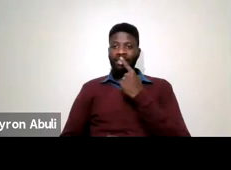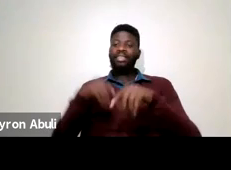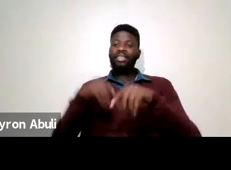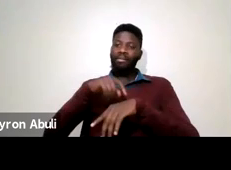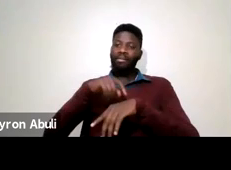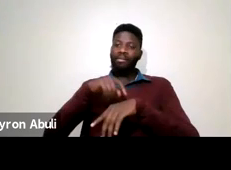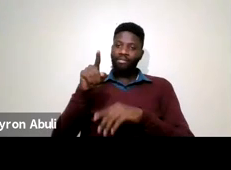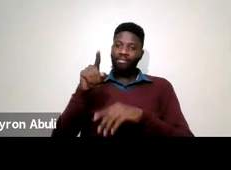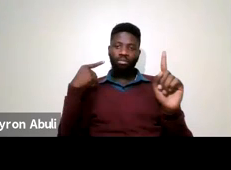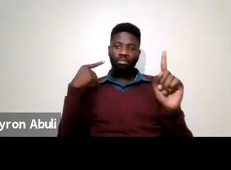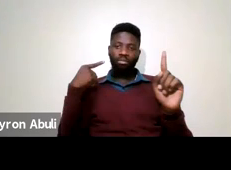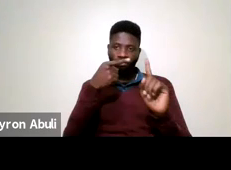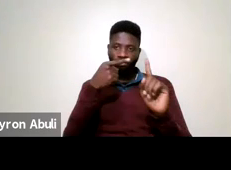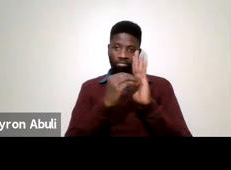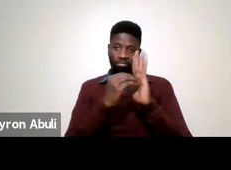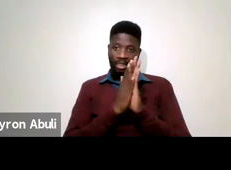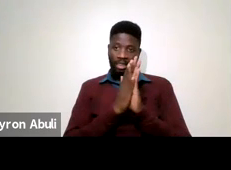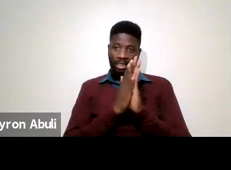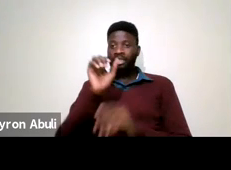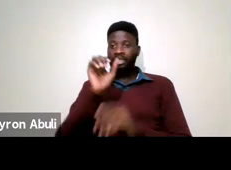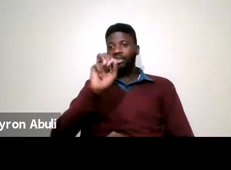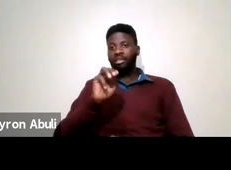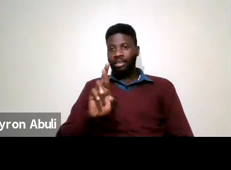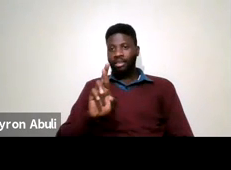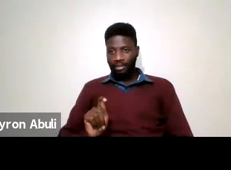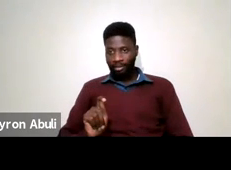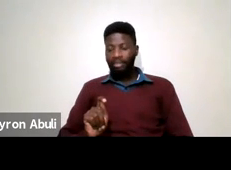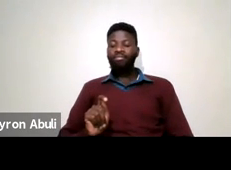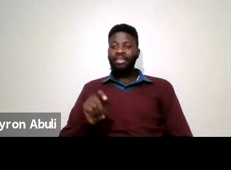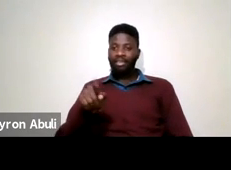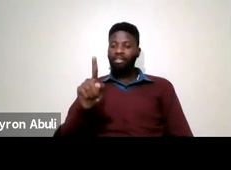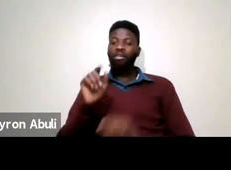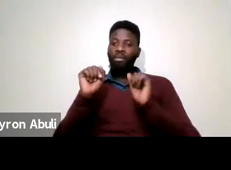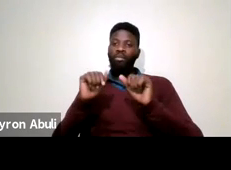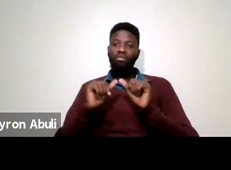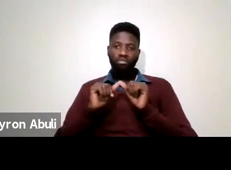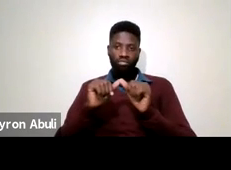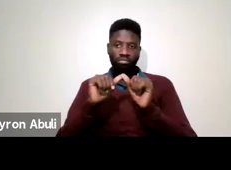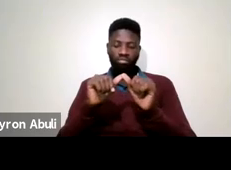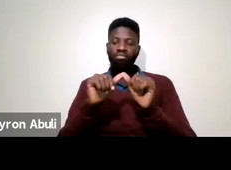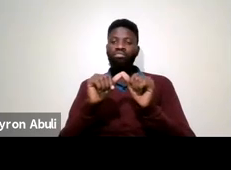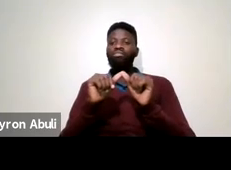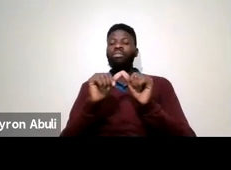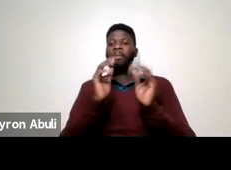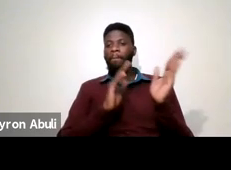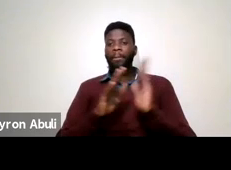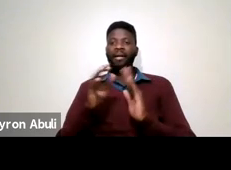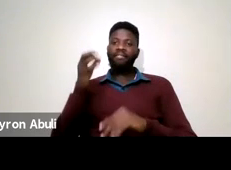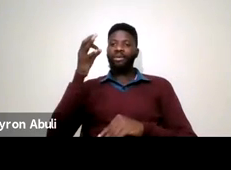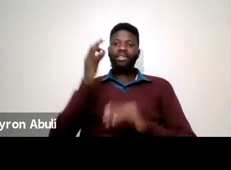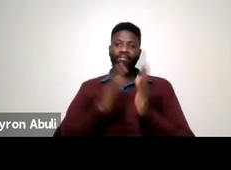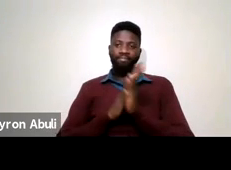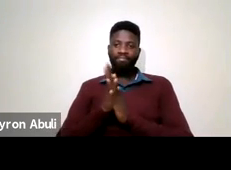are smart, you will find yourself motivated to continue engaging and planning for the future. You appear organized, you